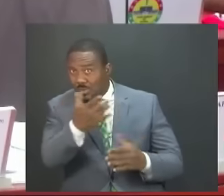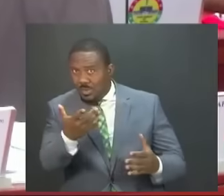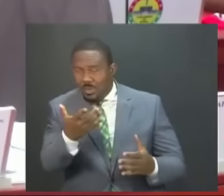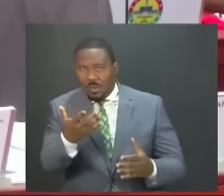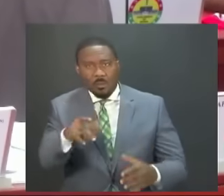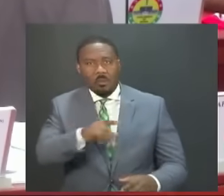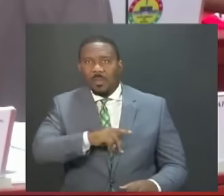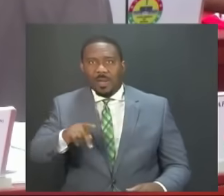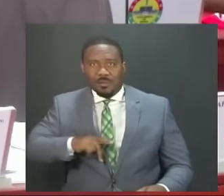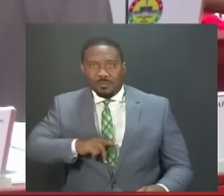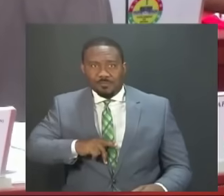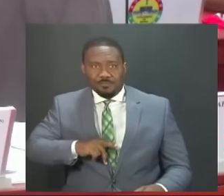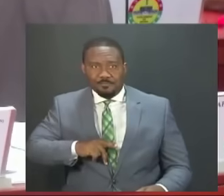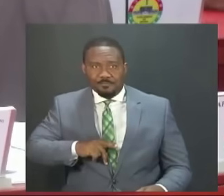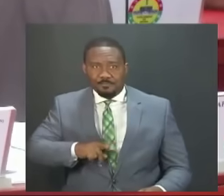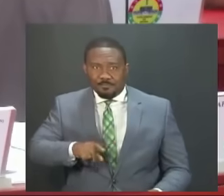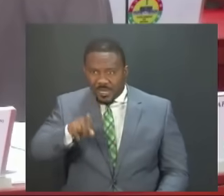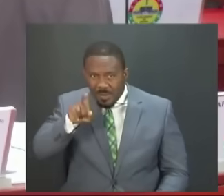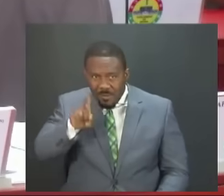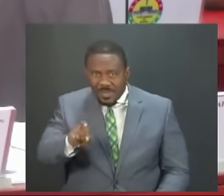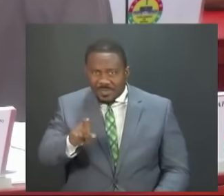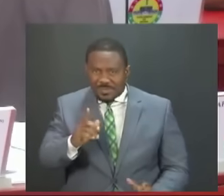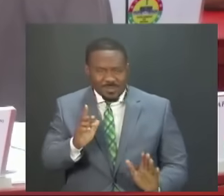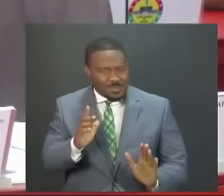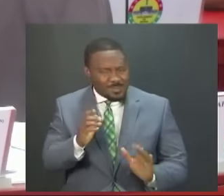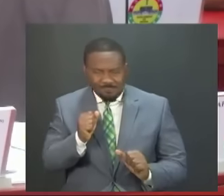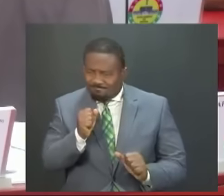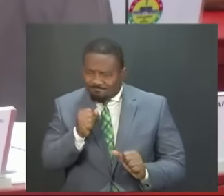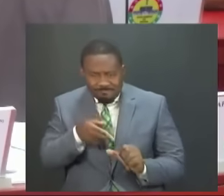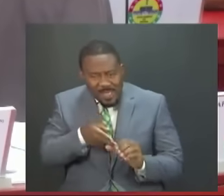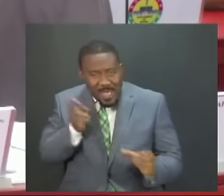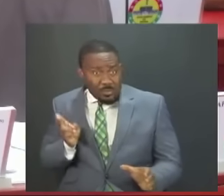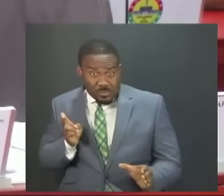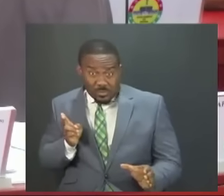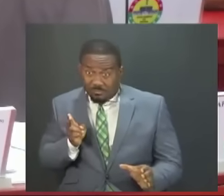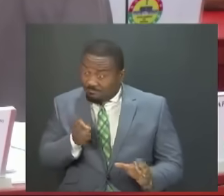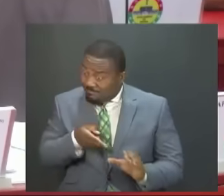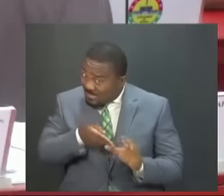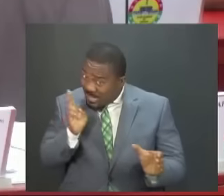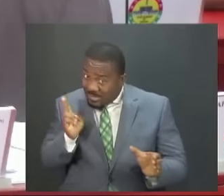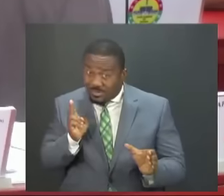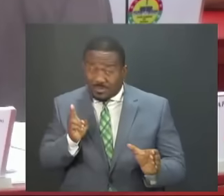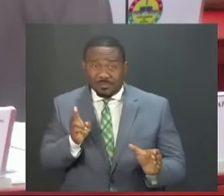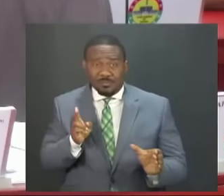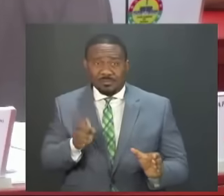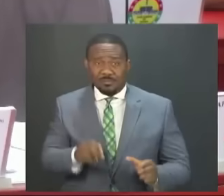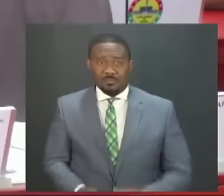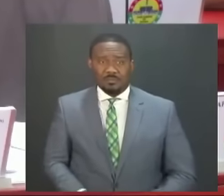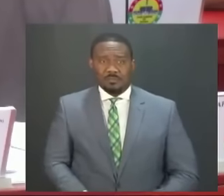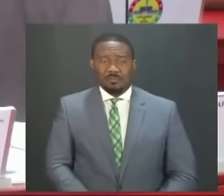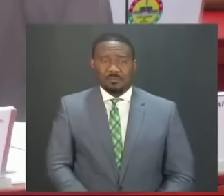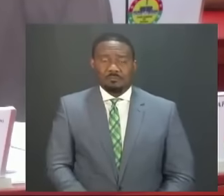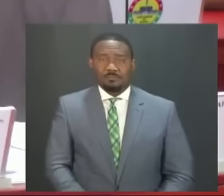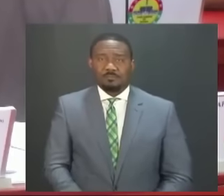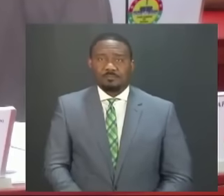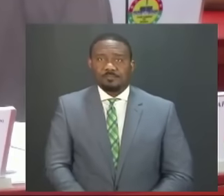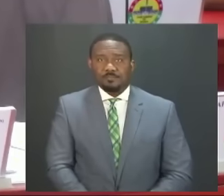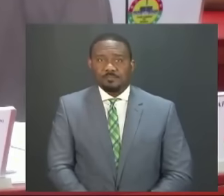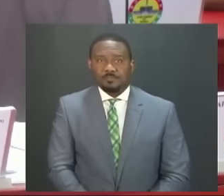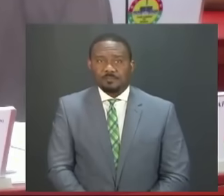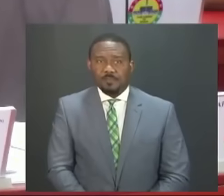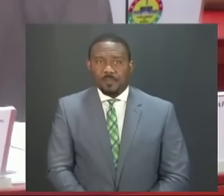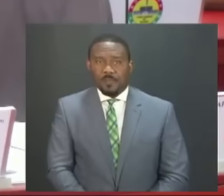House must stay its hands. That is the law. That is the practice. Mr. Speaker,